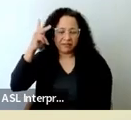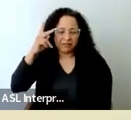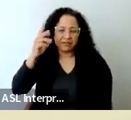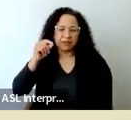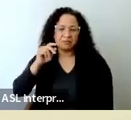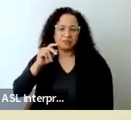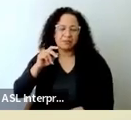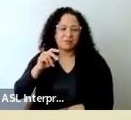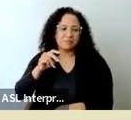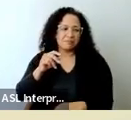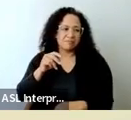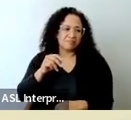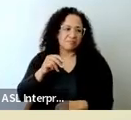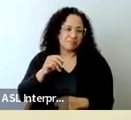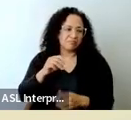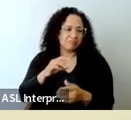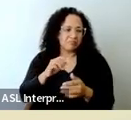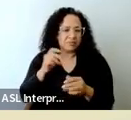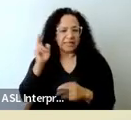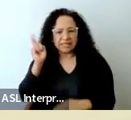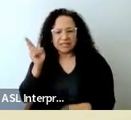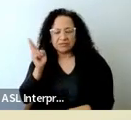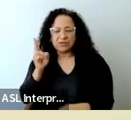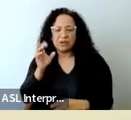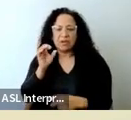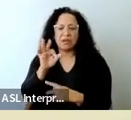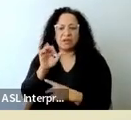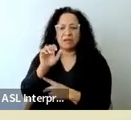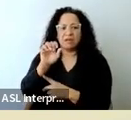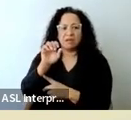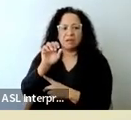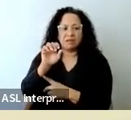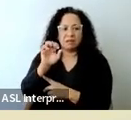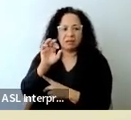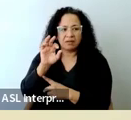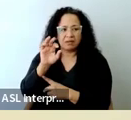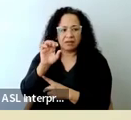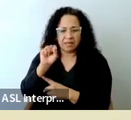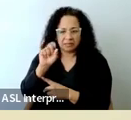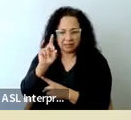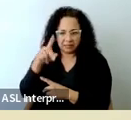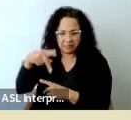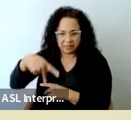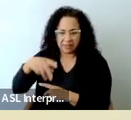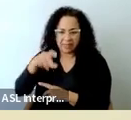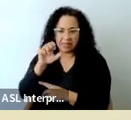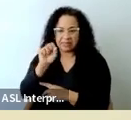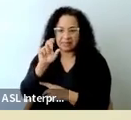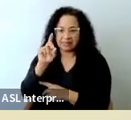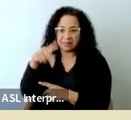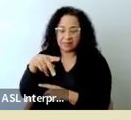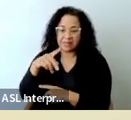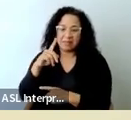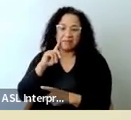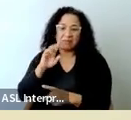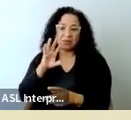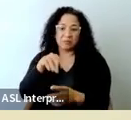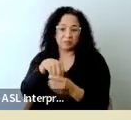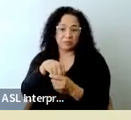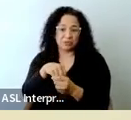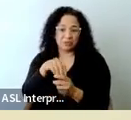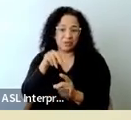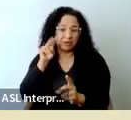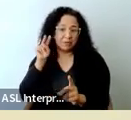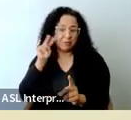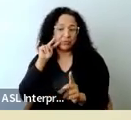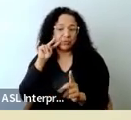principle, and history of SDP, SDP from a participant's